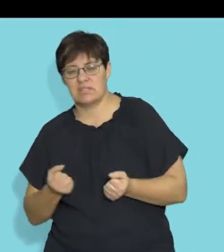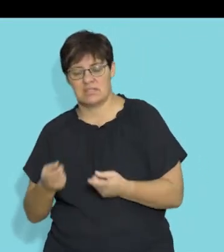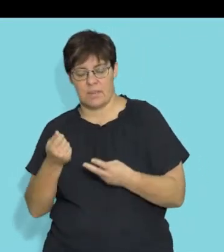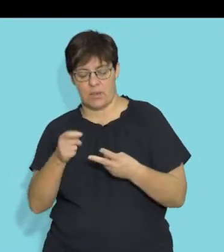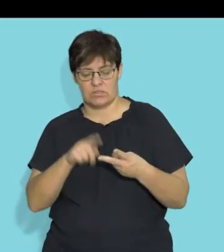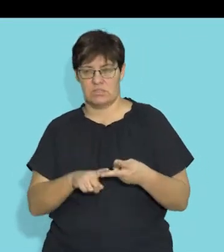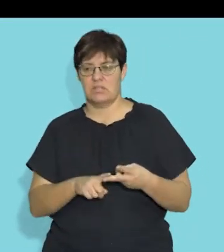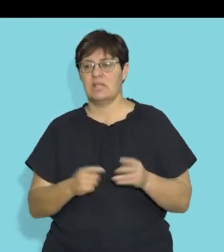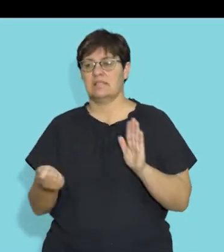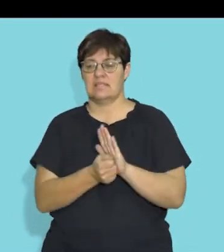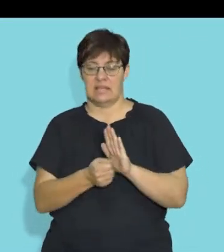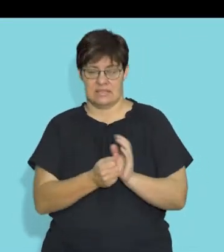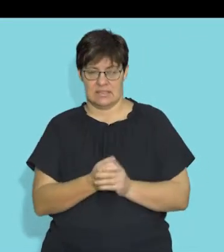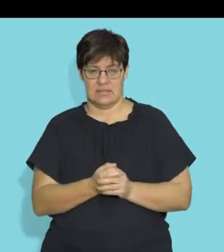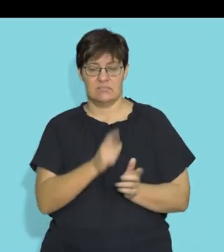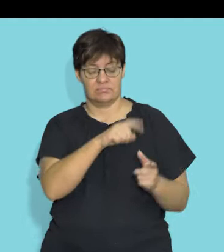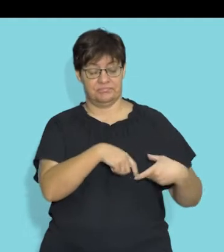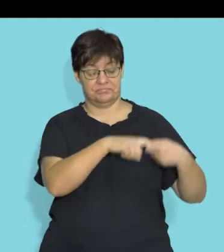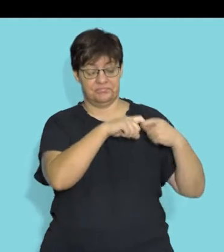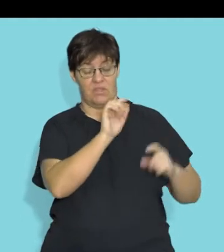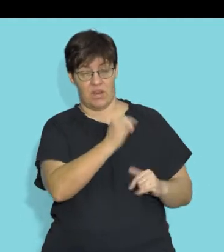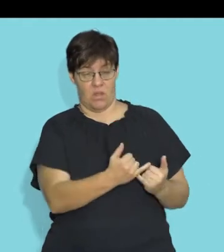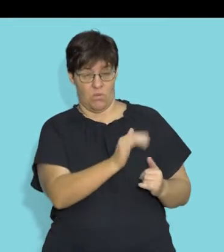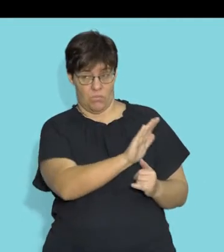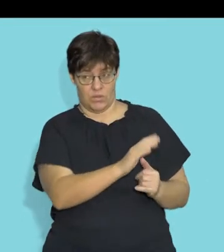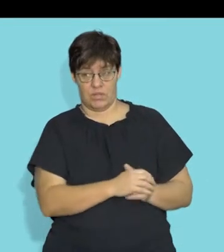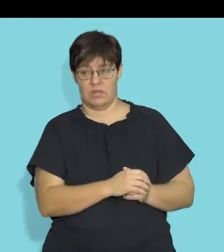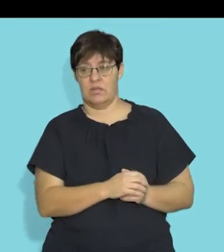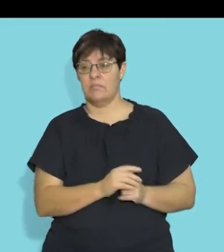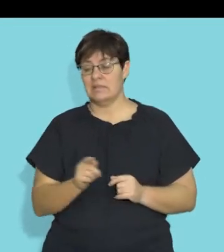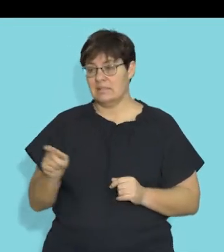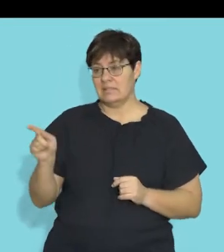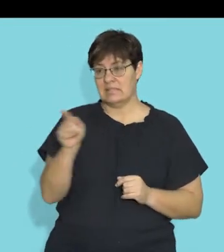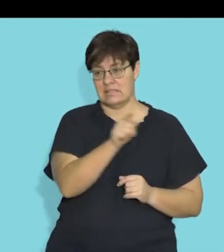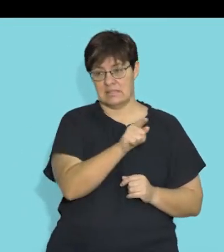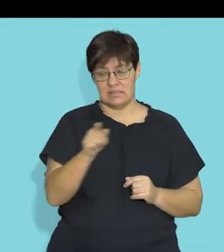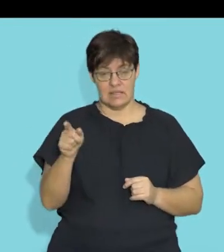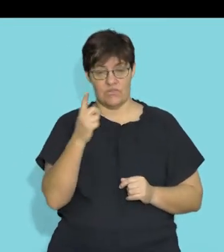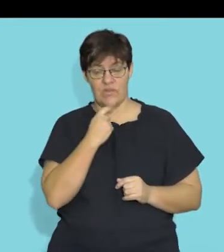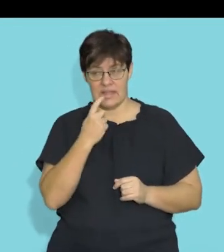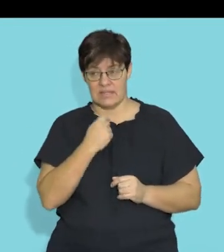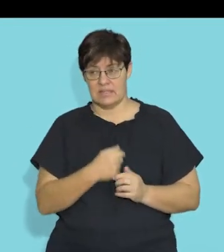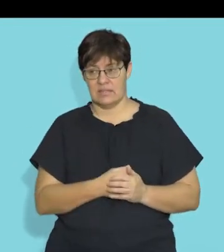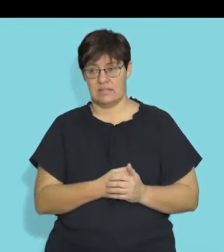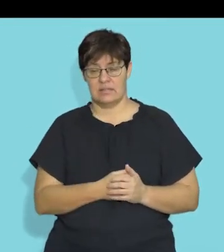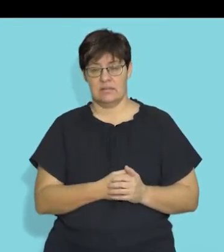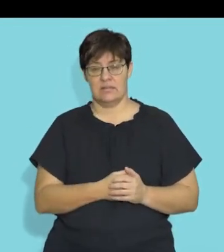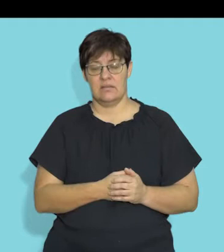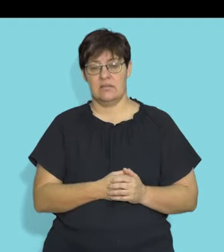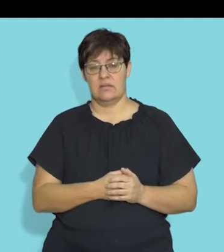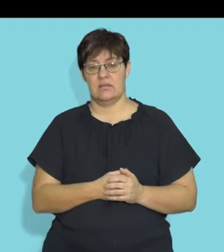Carriage and sales, we're going to come back to this one here just now, but I'm going to highlight it in red for